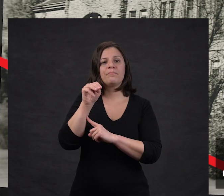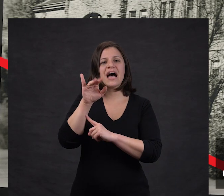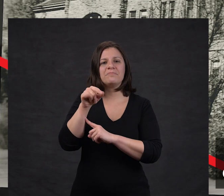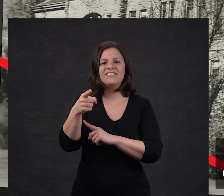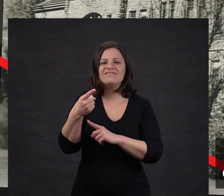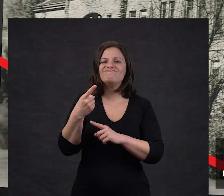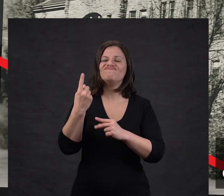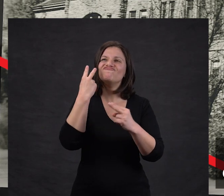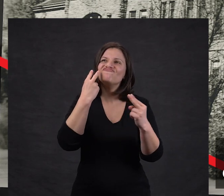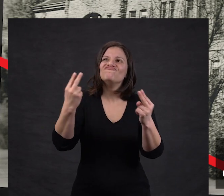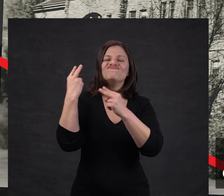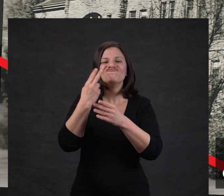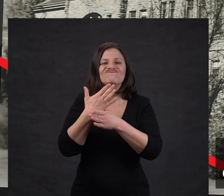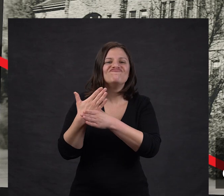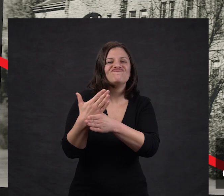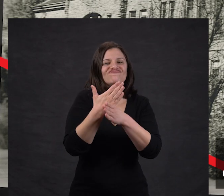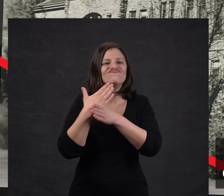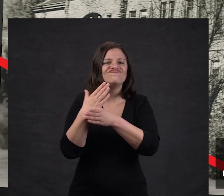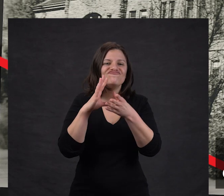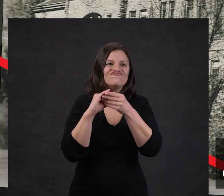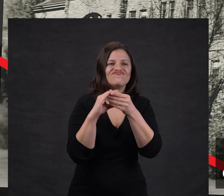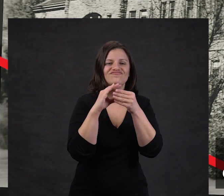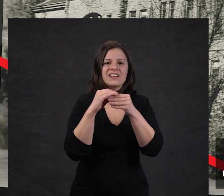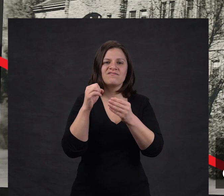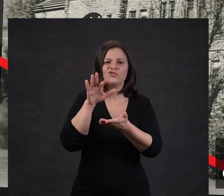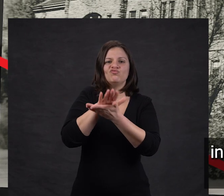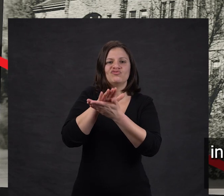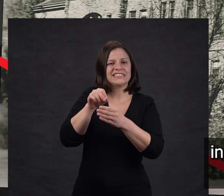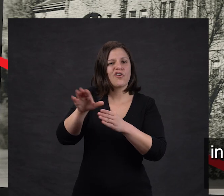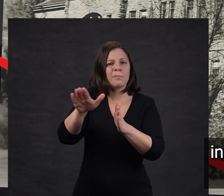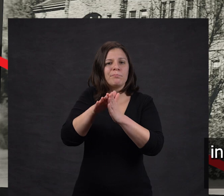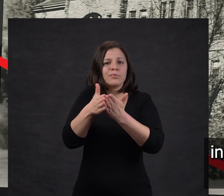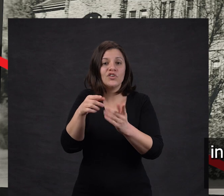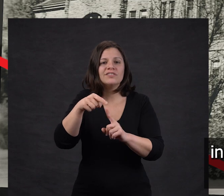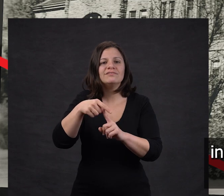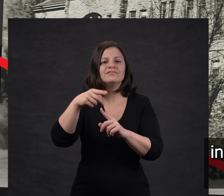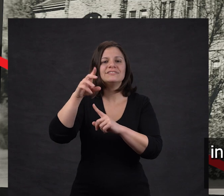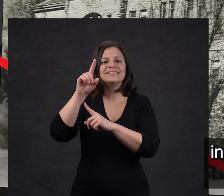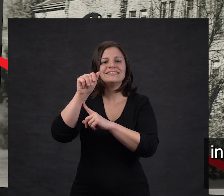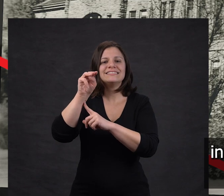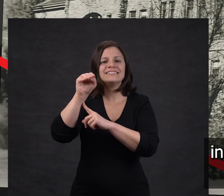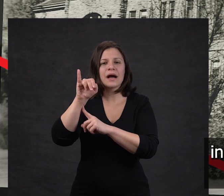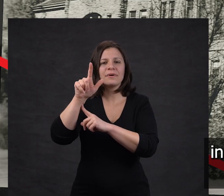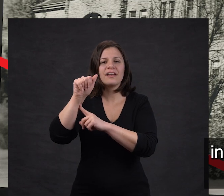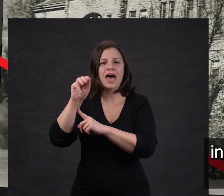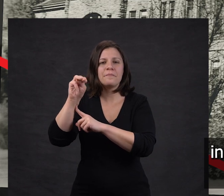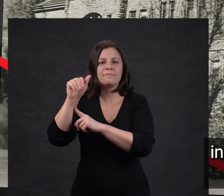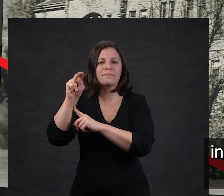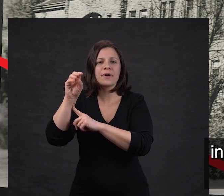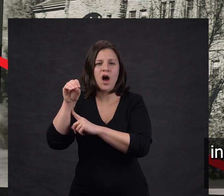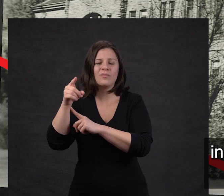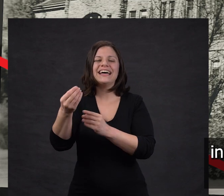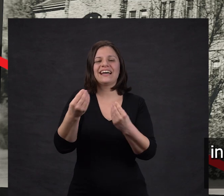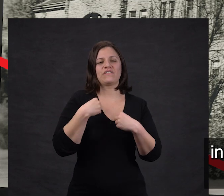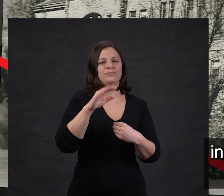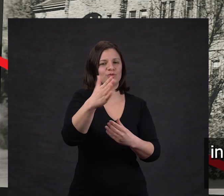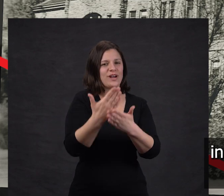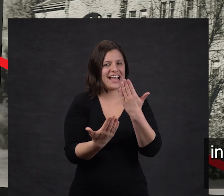Bambi shares many early memories of school in her book Dammi la mano, Give Me Your Hand. Bambi at graduation and as a